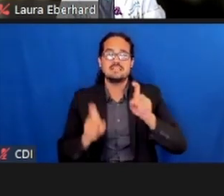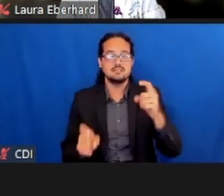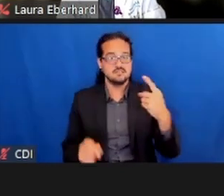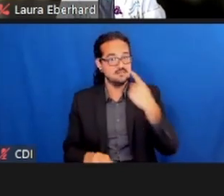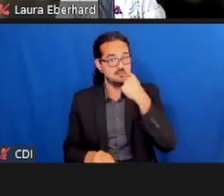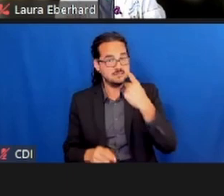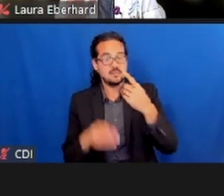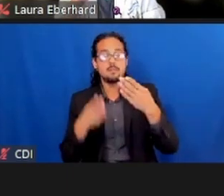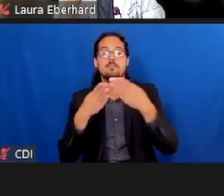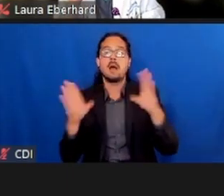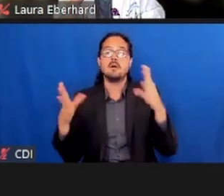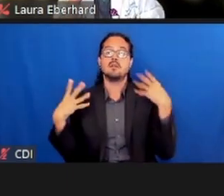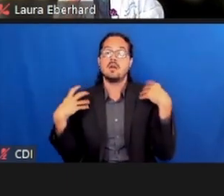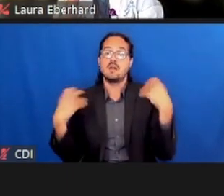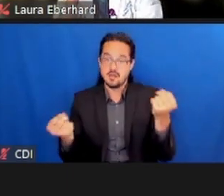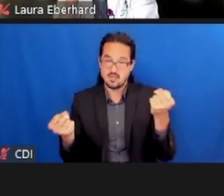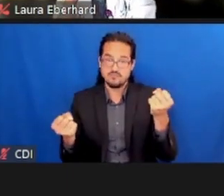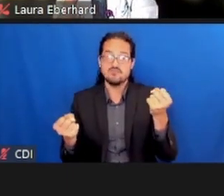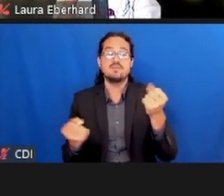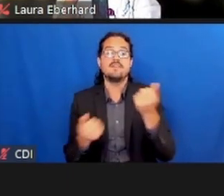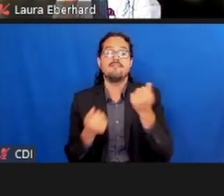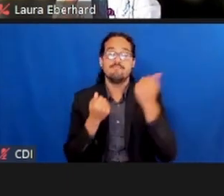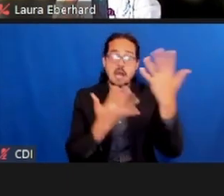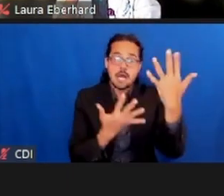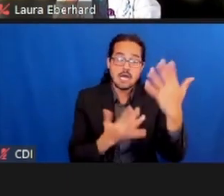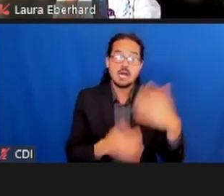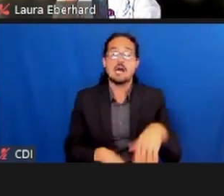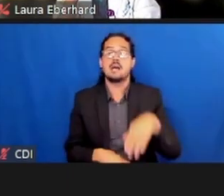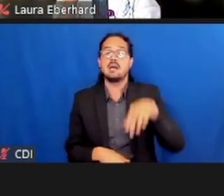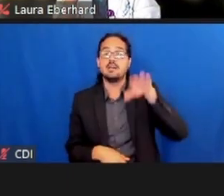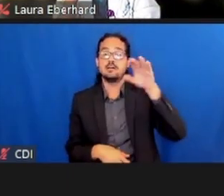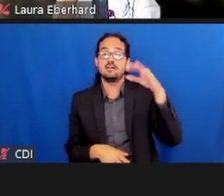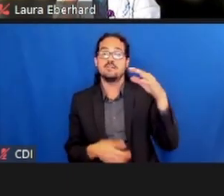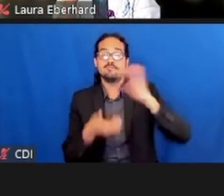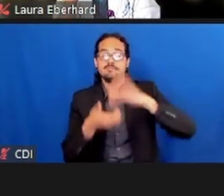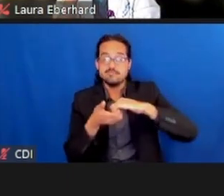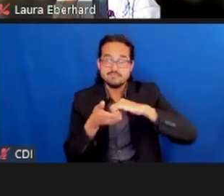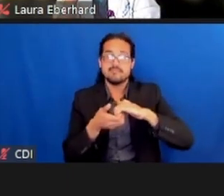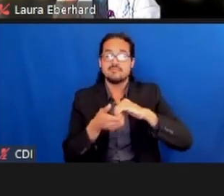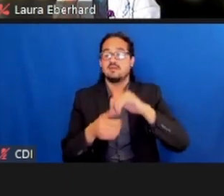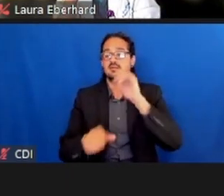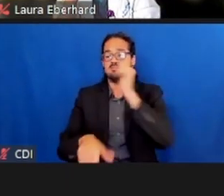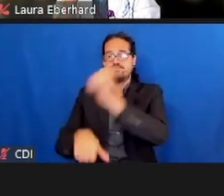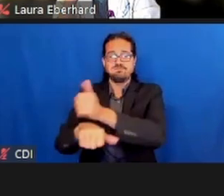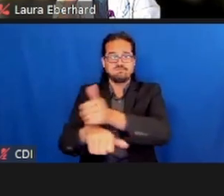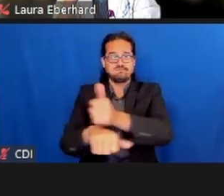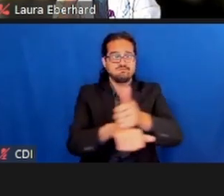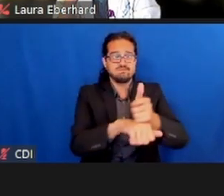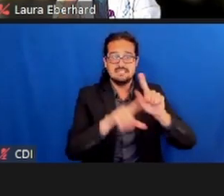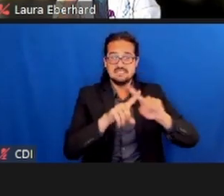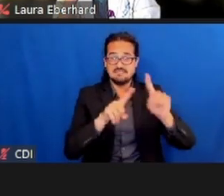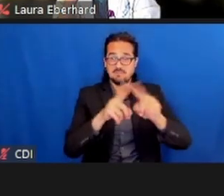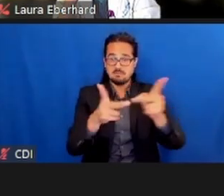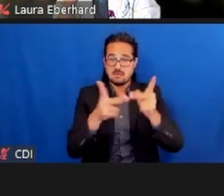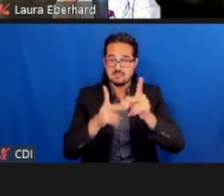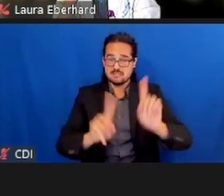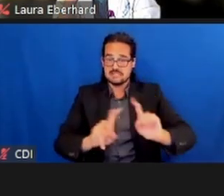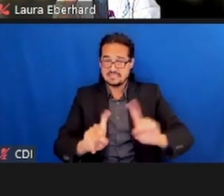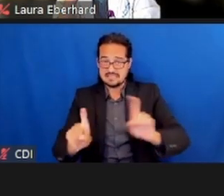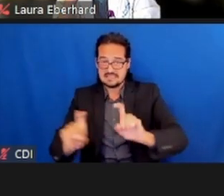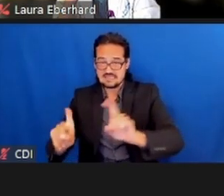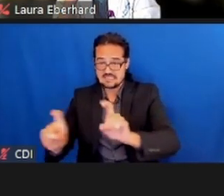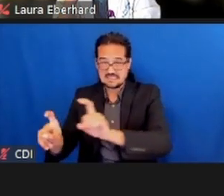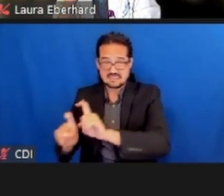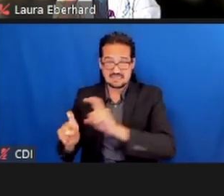and volunteers from across the community really came together. And those have been the rails that we've been riding on through our vaccine distribution plan as well. Next